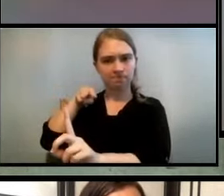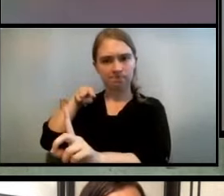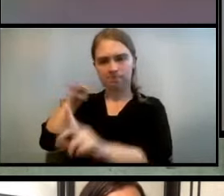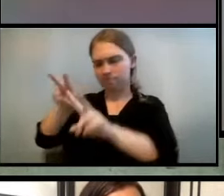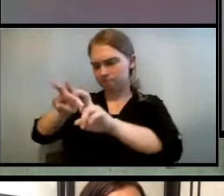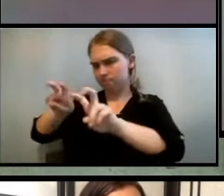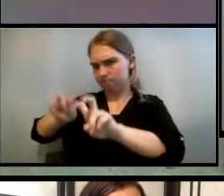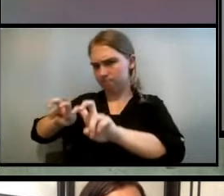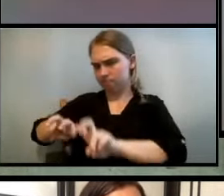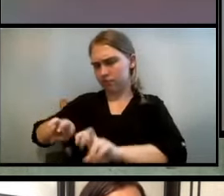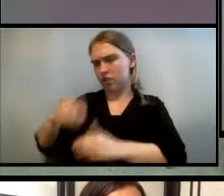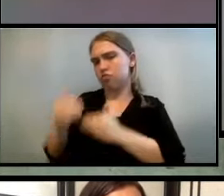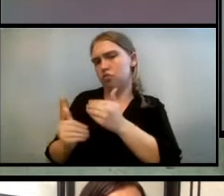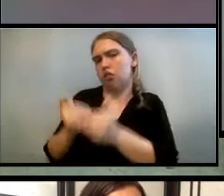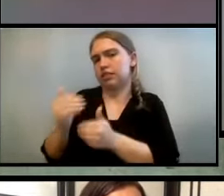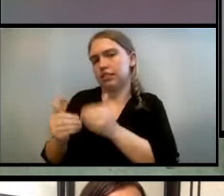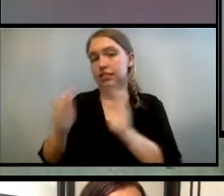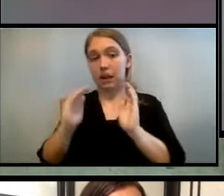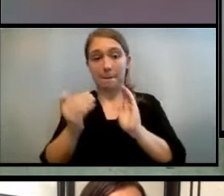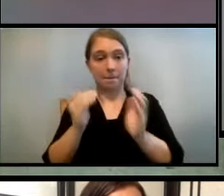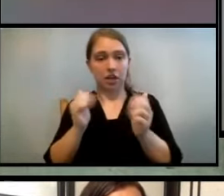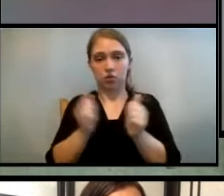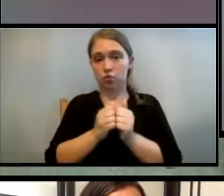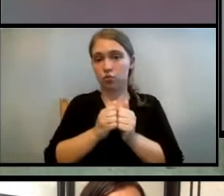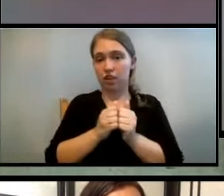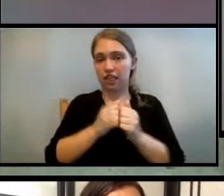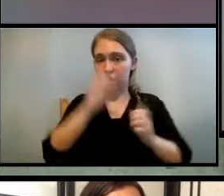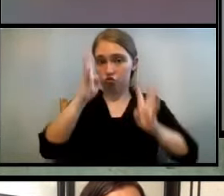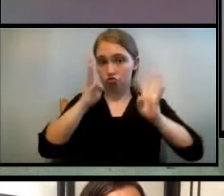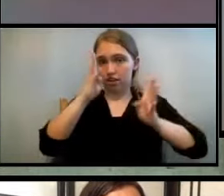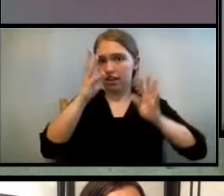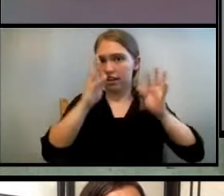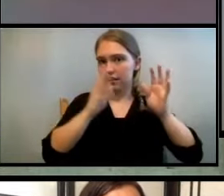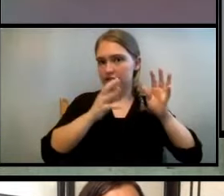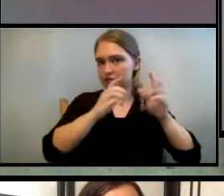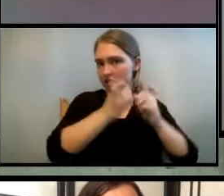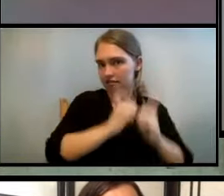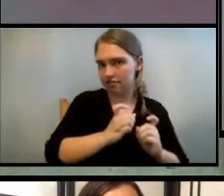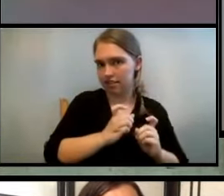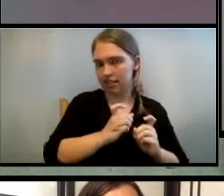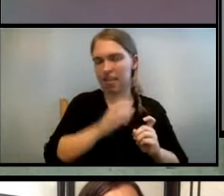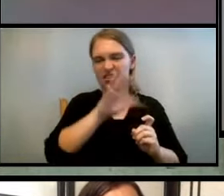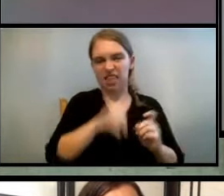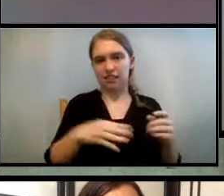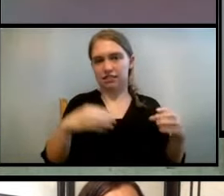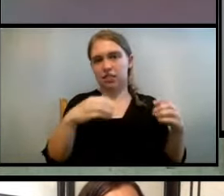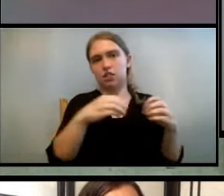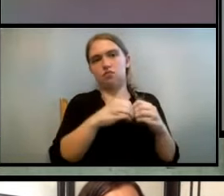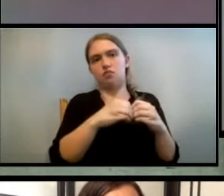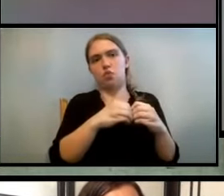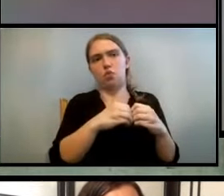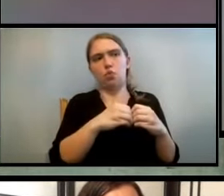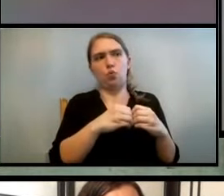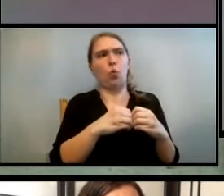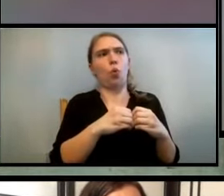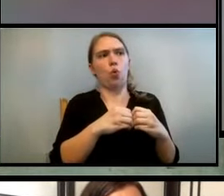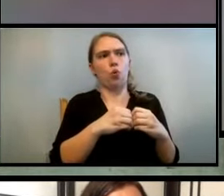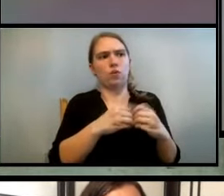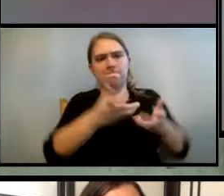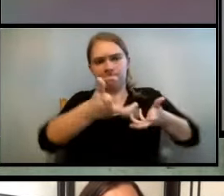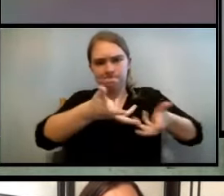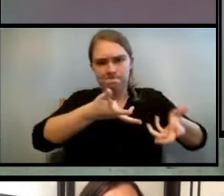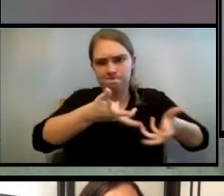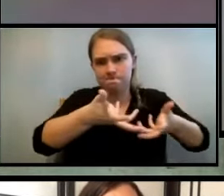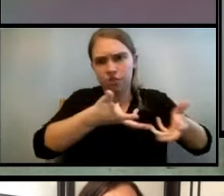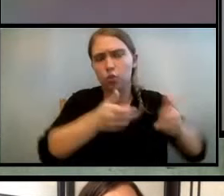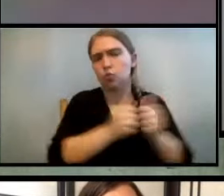process than with creative editing, which does actually feel like a collaboration almost